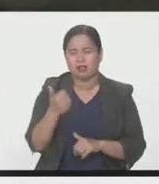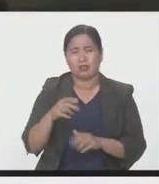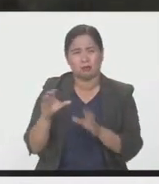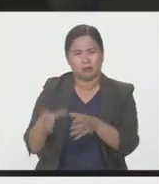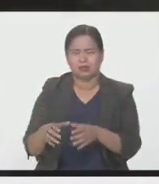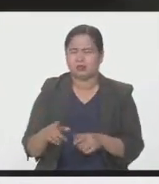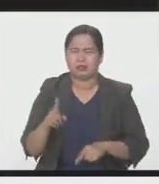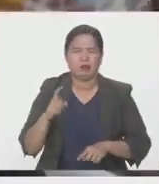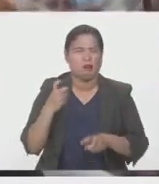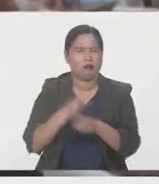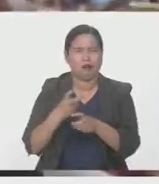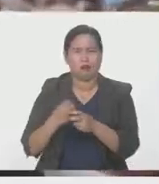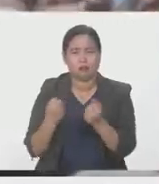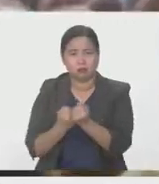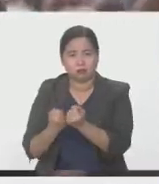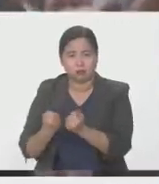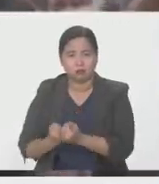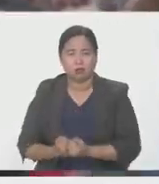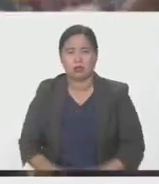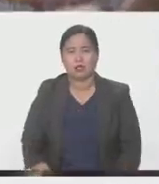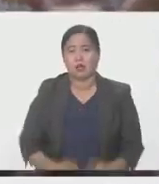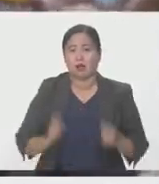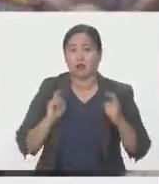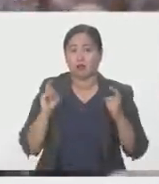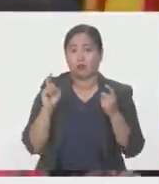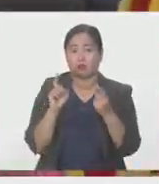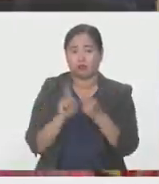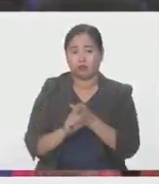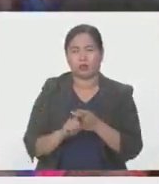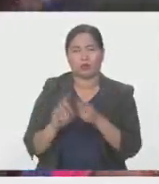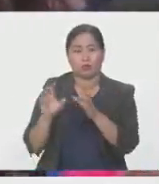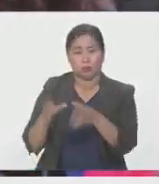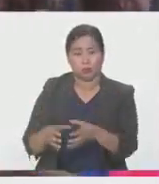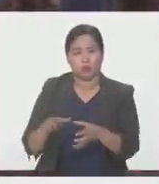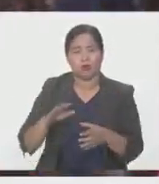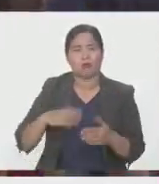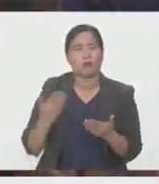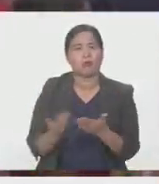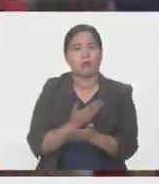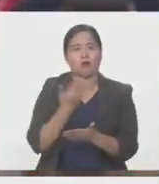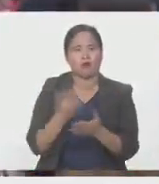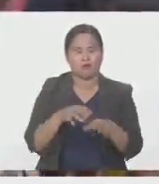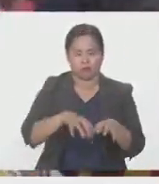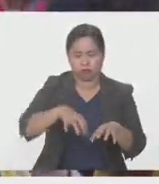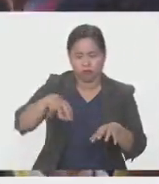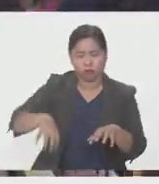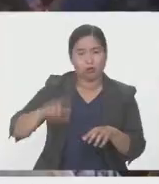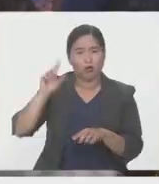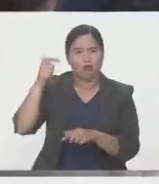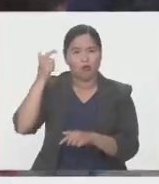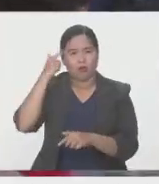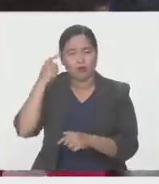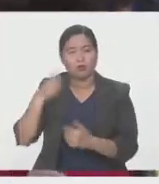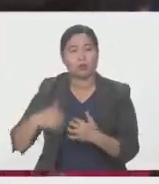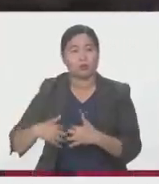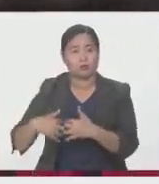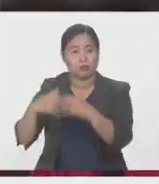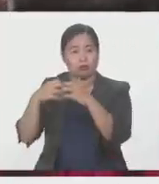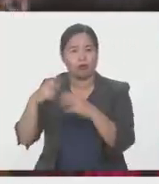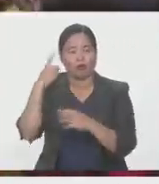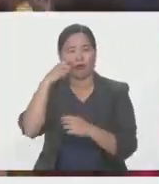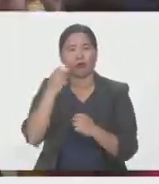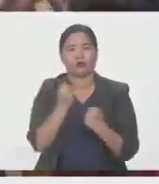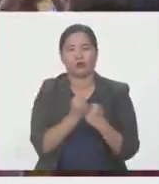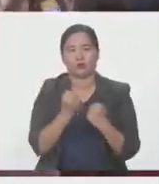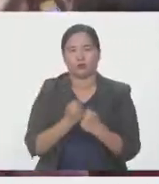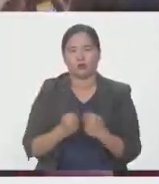Party. Sánchez's Spanish Socialist Workers' Party managed to form a new minority coalition government after securing the support